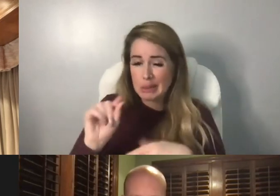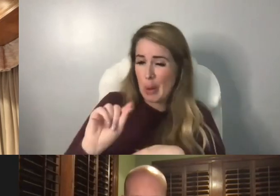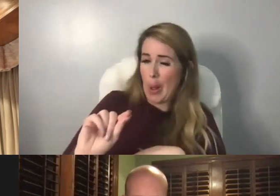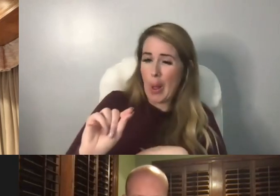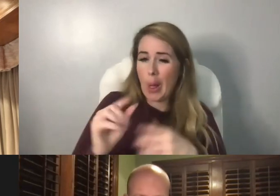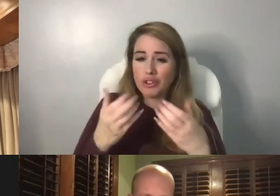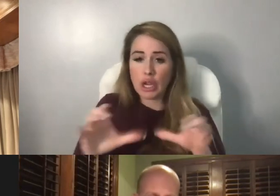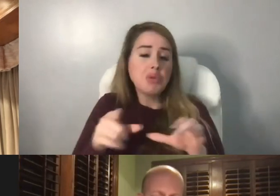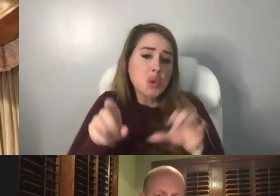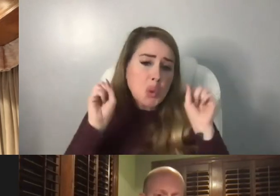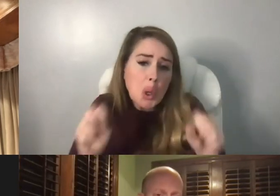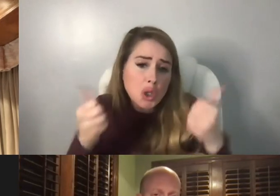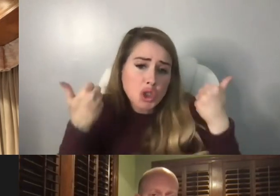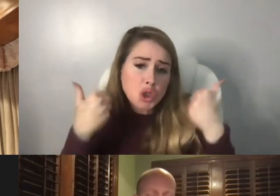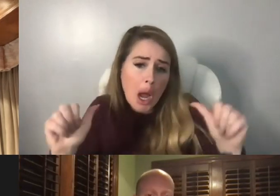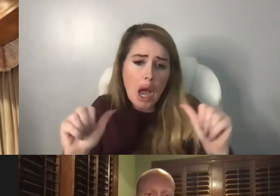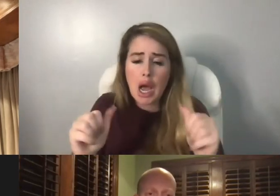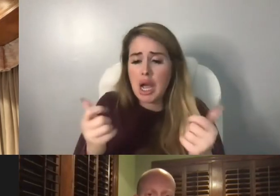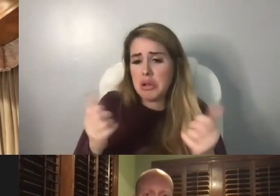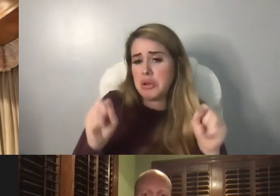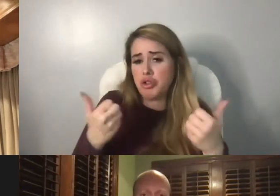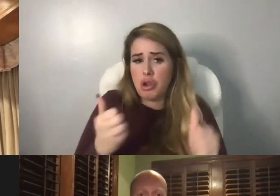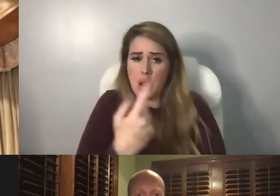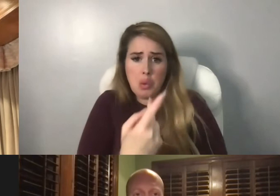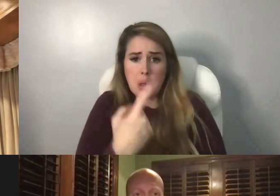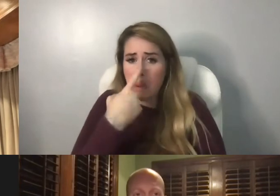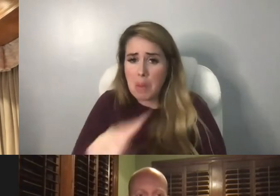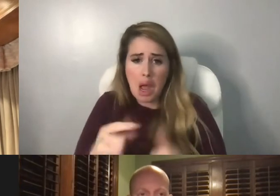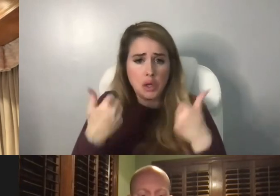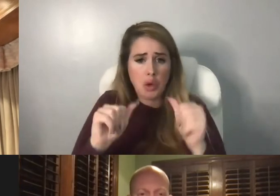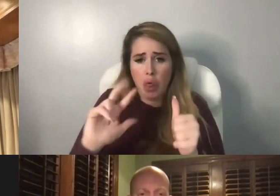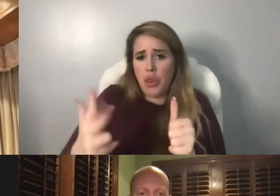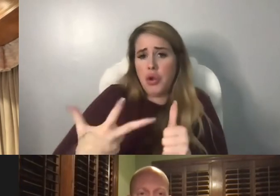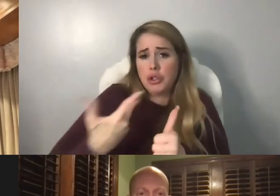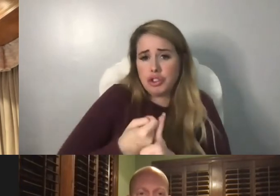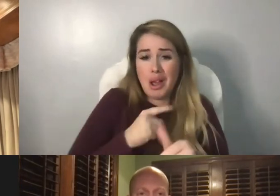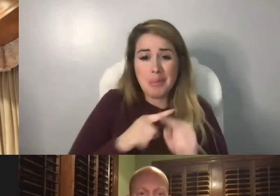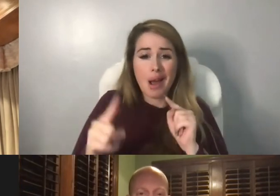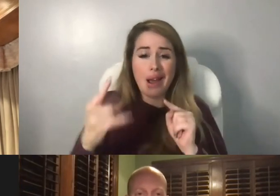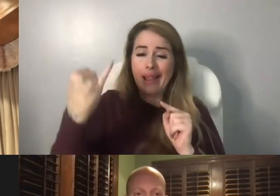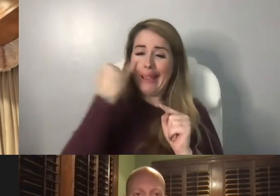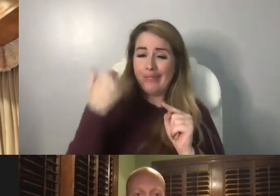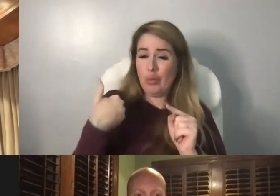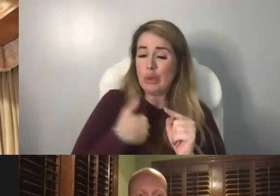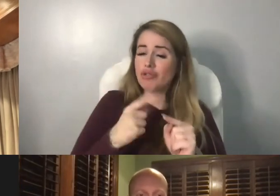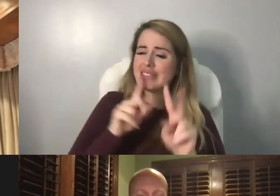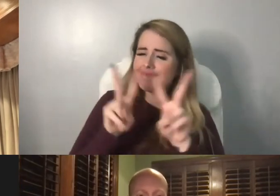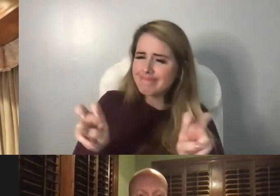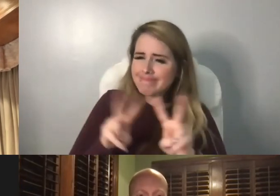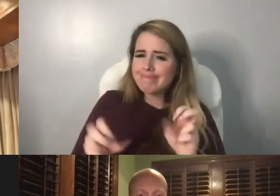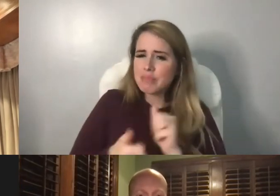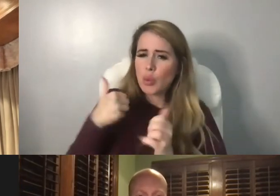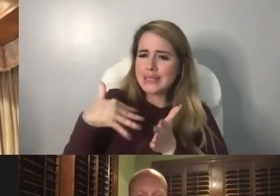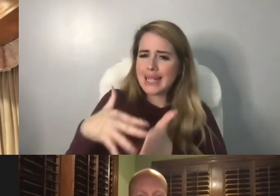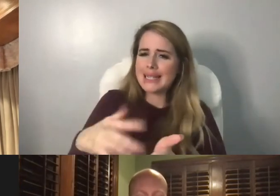give it a go, Dr. Barth and I would be happy to do it. But if you're being very critical, most studies do show that if